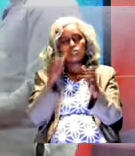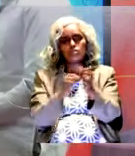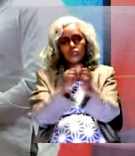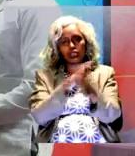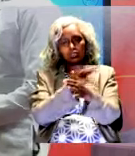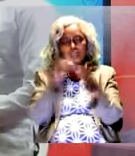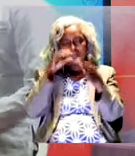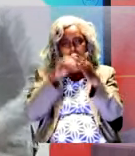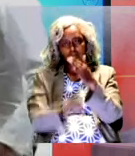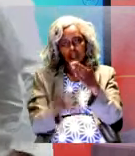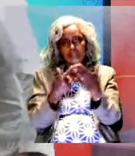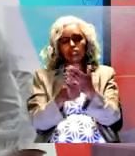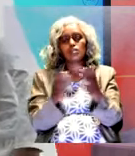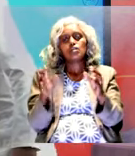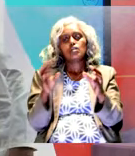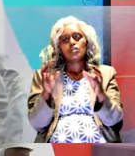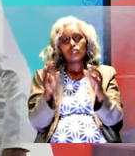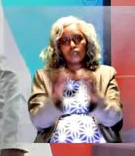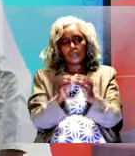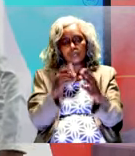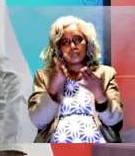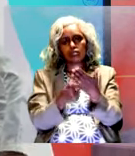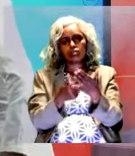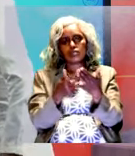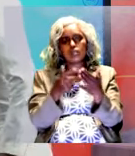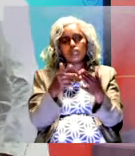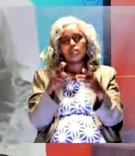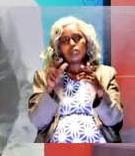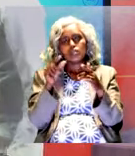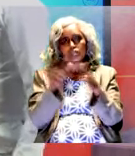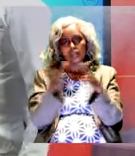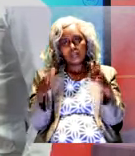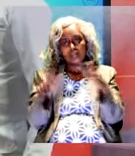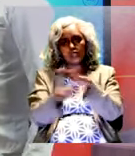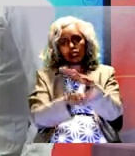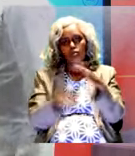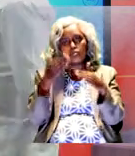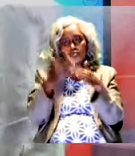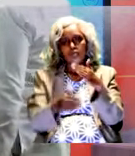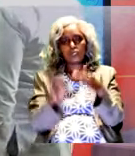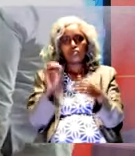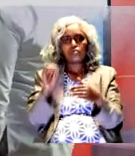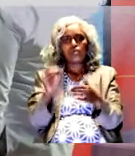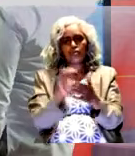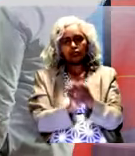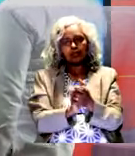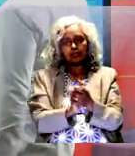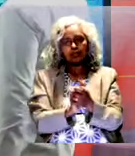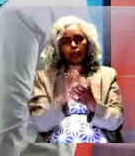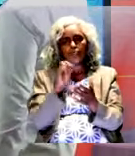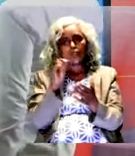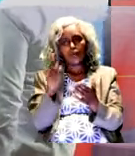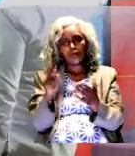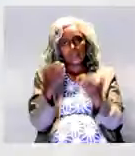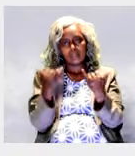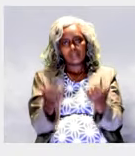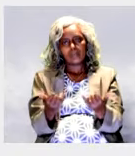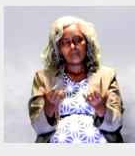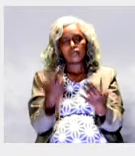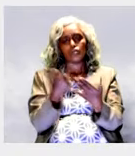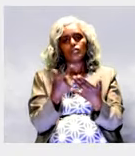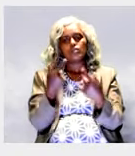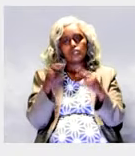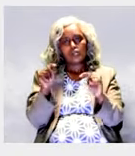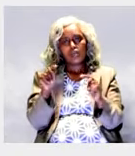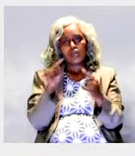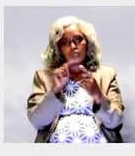decreasing, it converges to the greatest lower bound, which is 0. Okay. Now let's